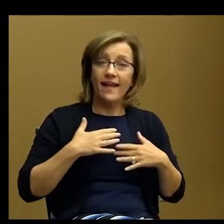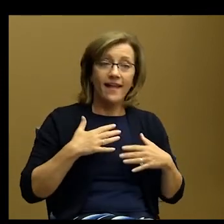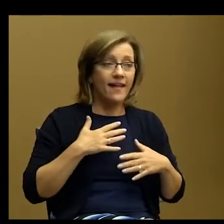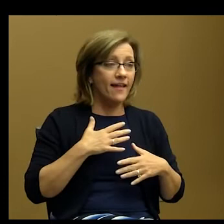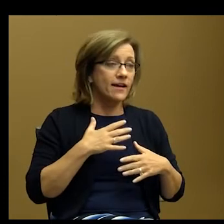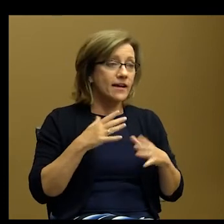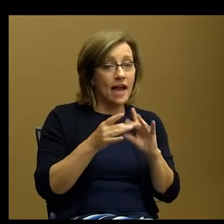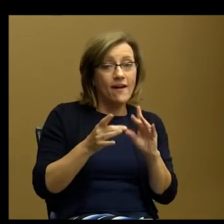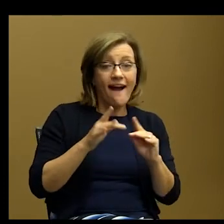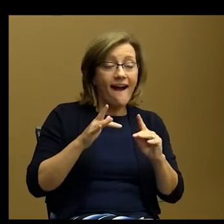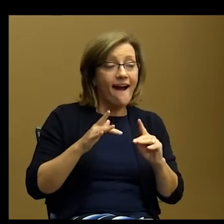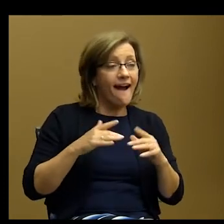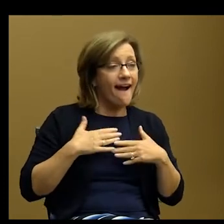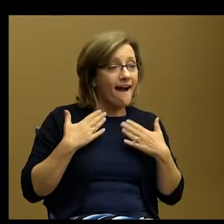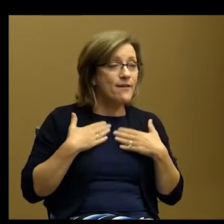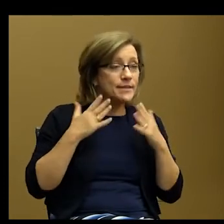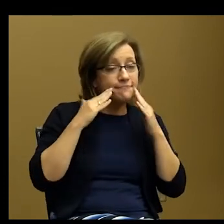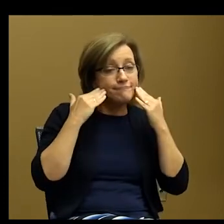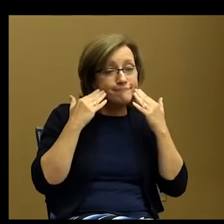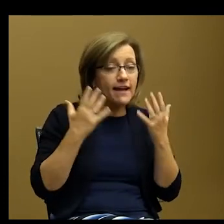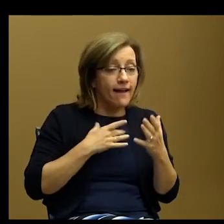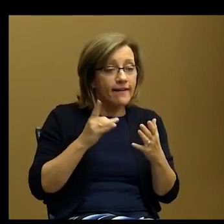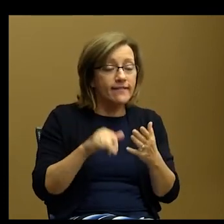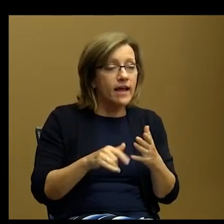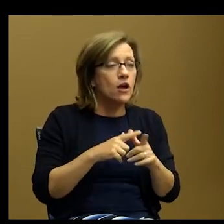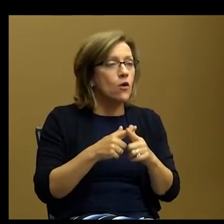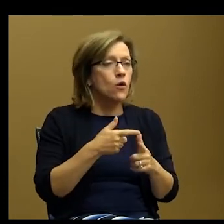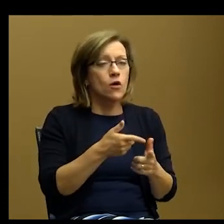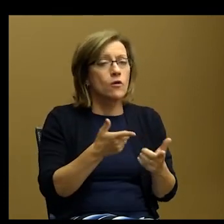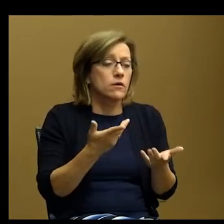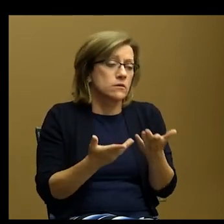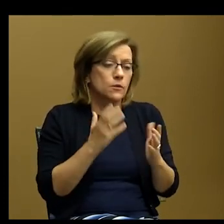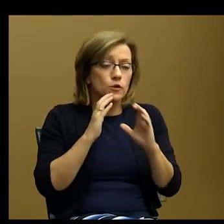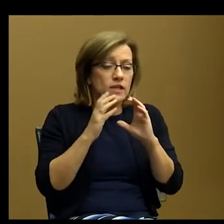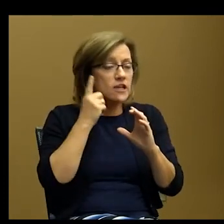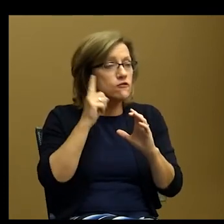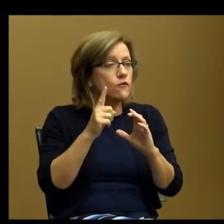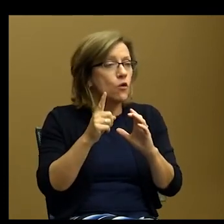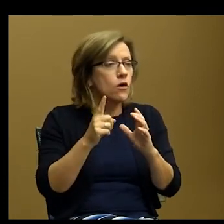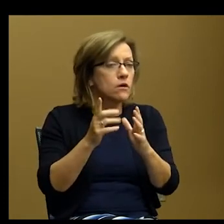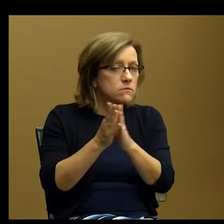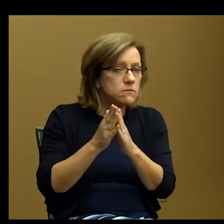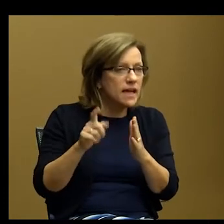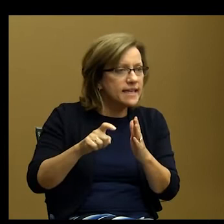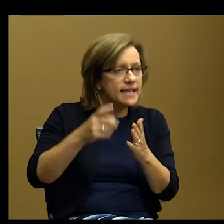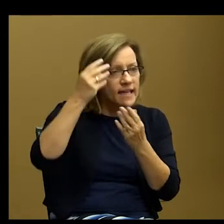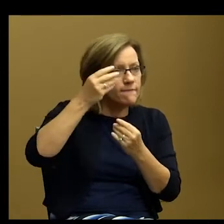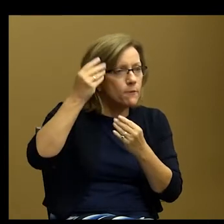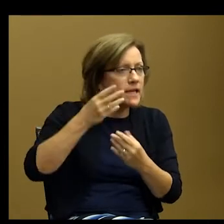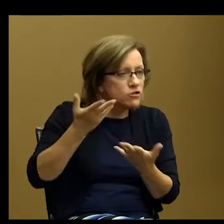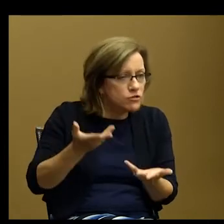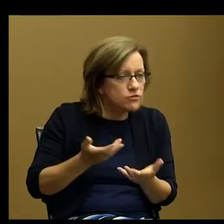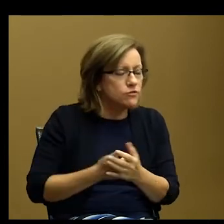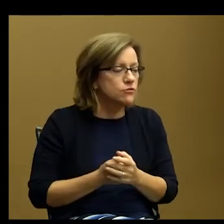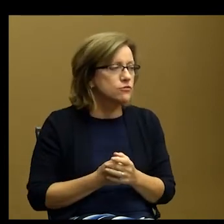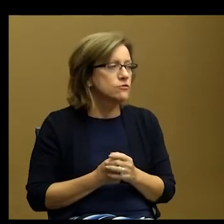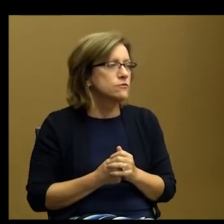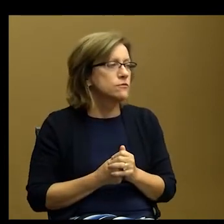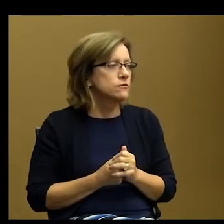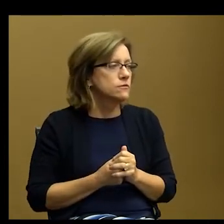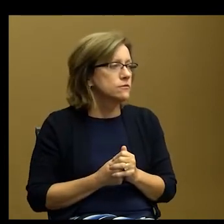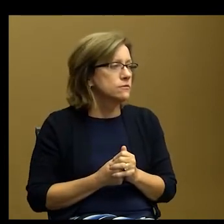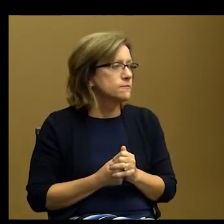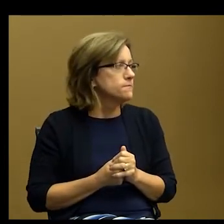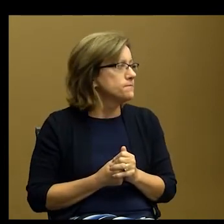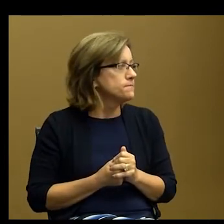that, or to request information. So that kind of brings us to what we're doing